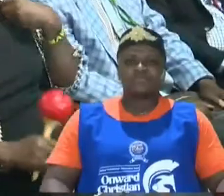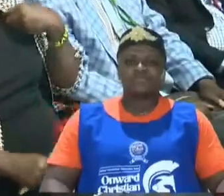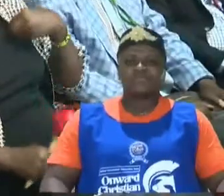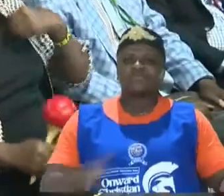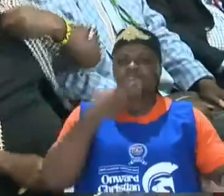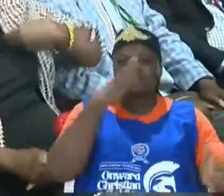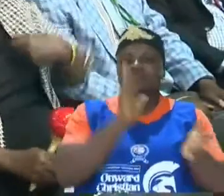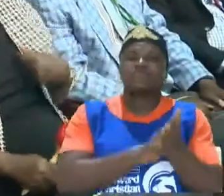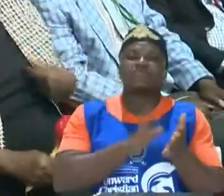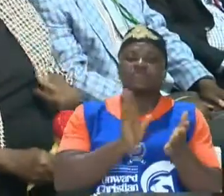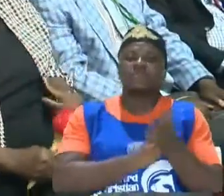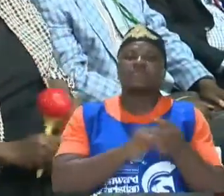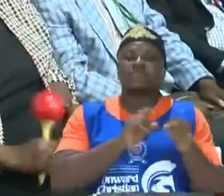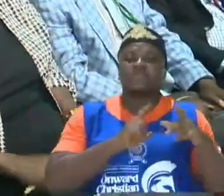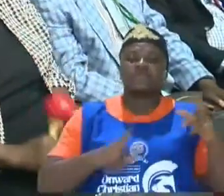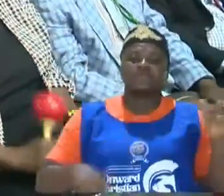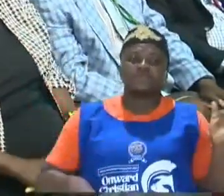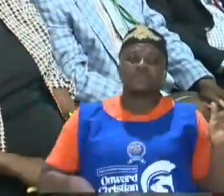Praise the Lord.